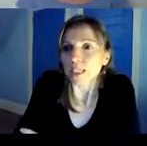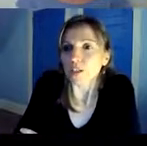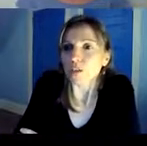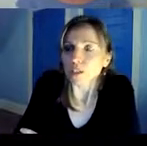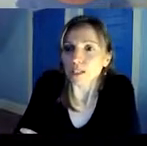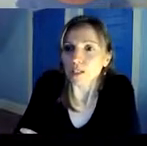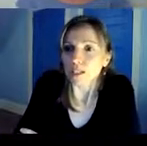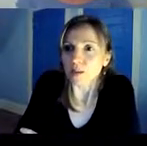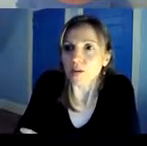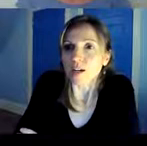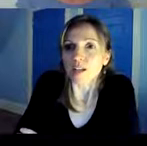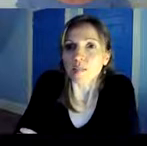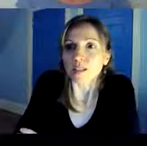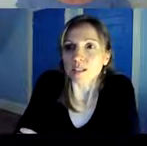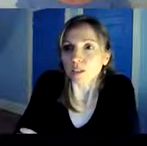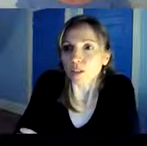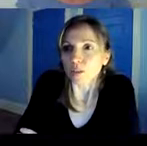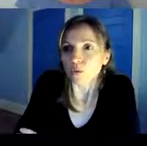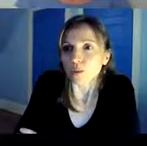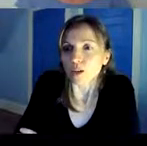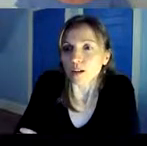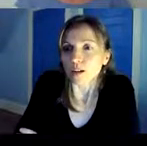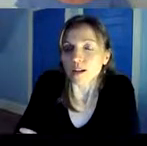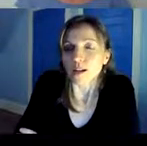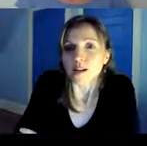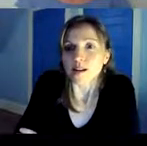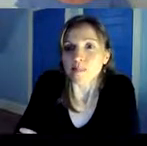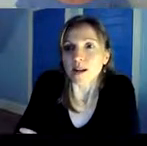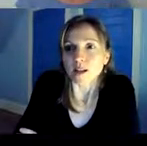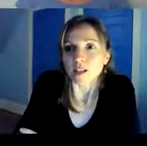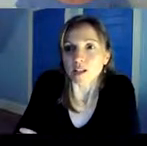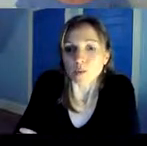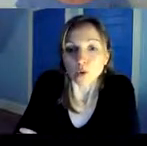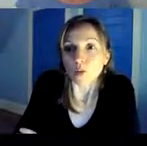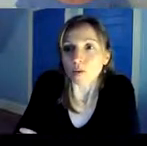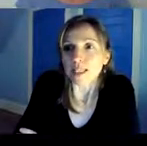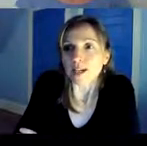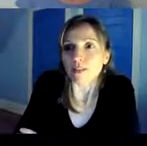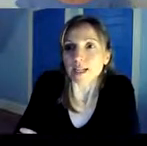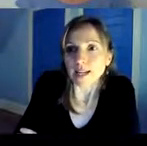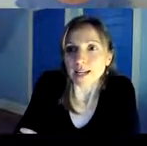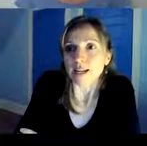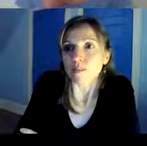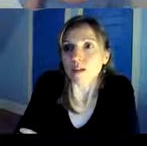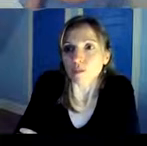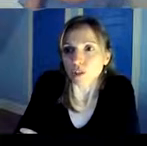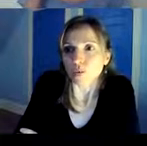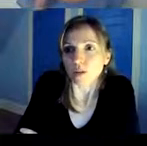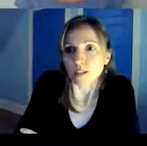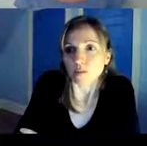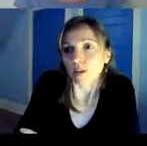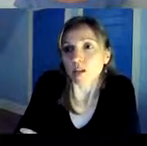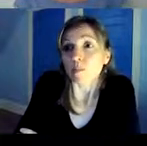not gonna really see those until later in the summer, but including those in your garden, and then some lower growing stuff like henna anemone and